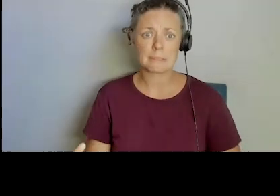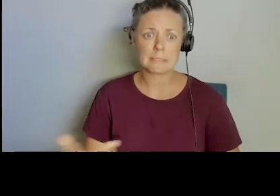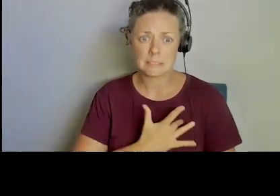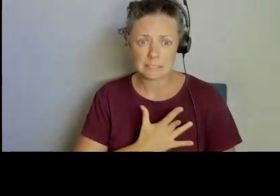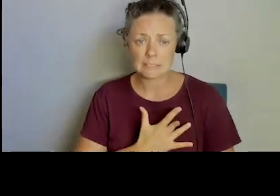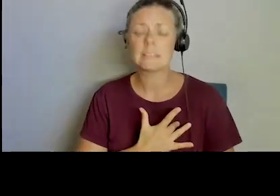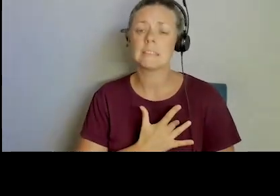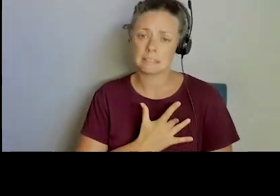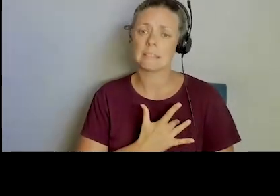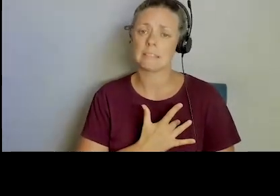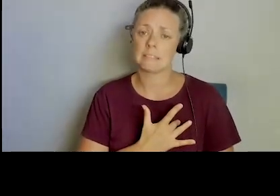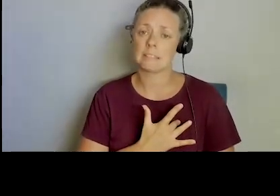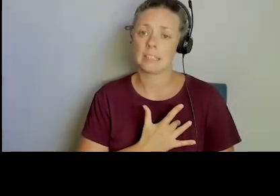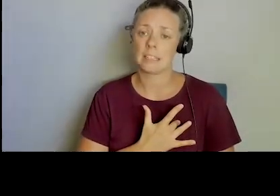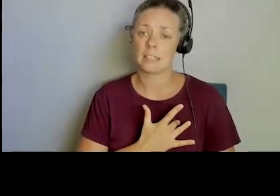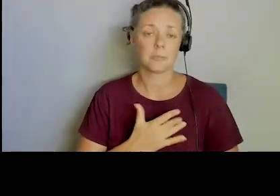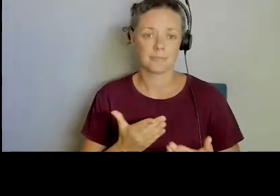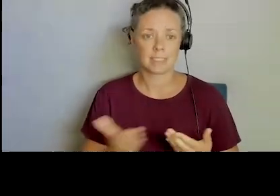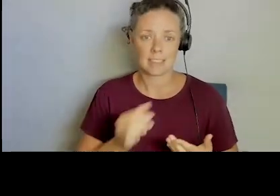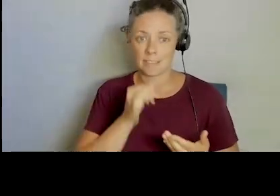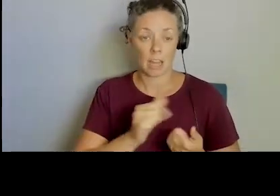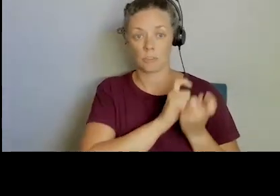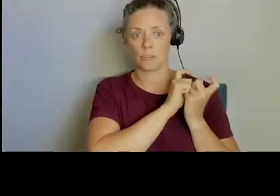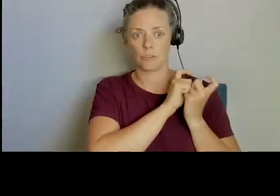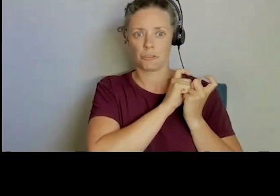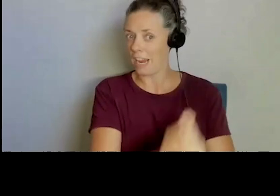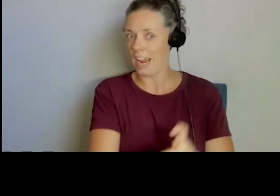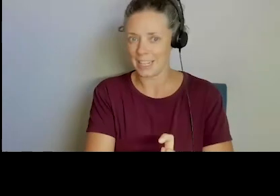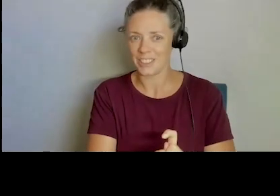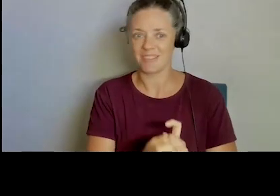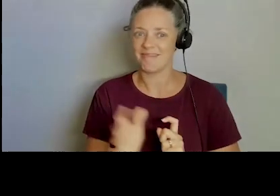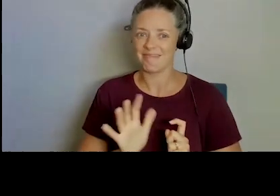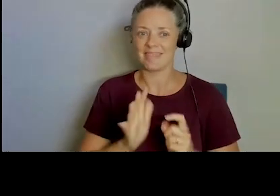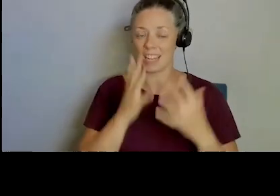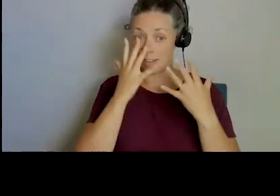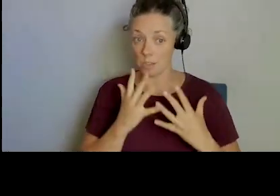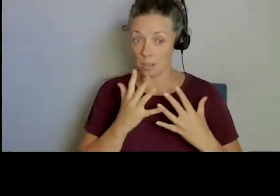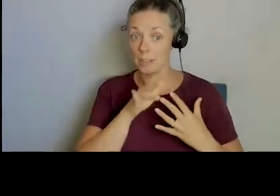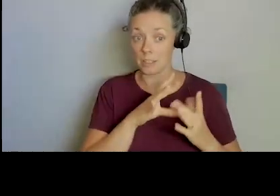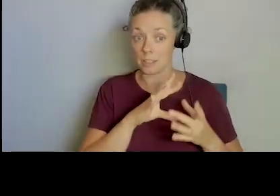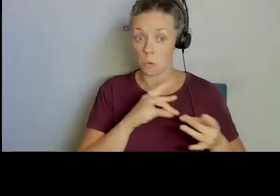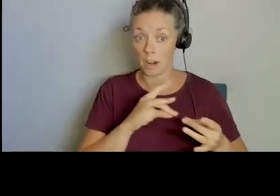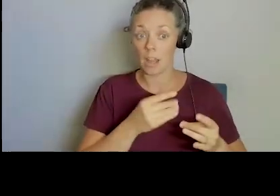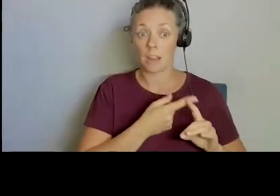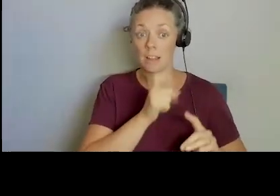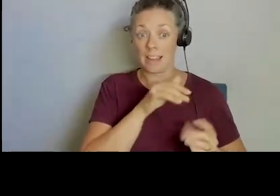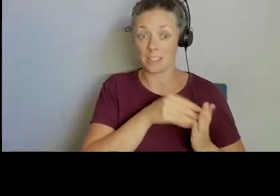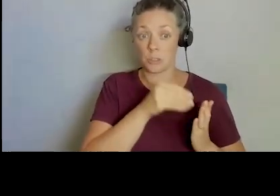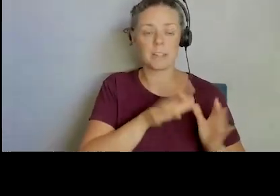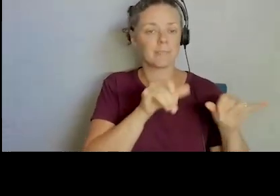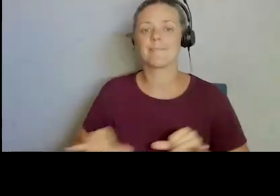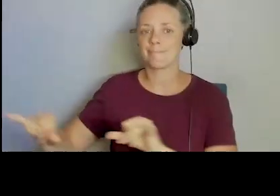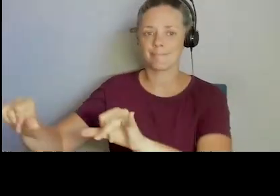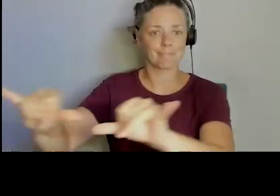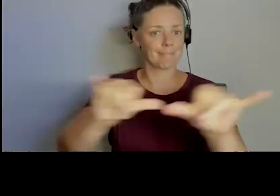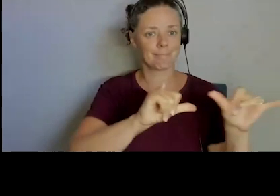And it hasn't changed. Unfortunately, the story of this particular student is a story of hundreds of our